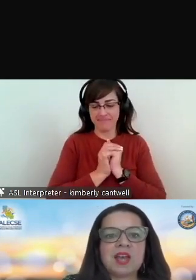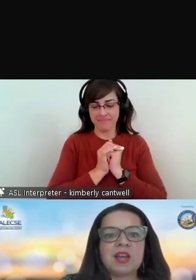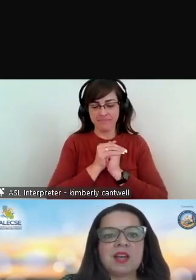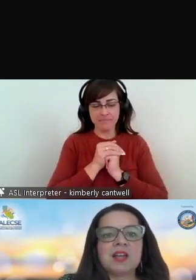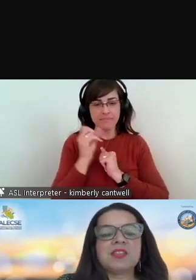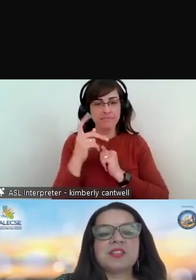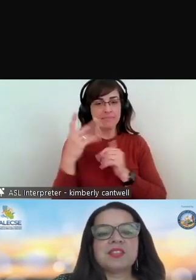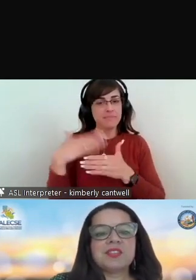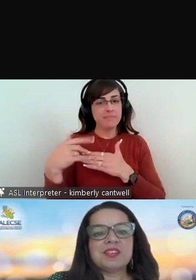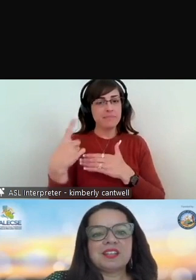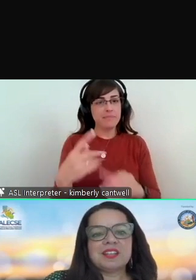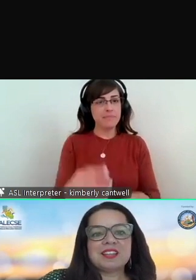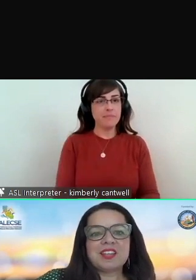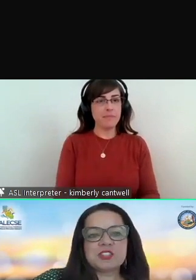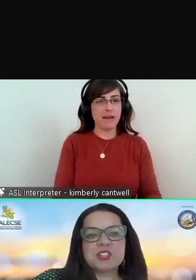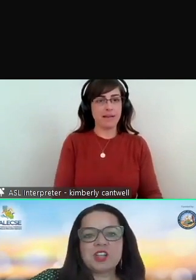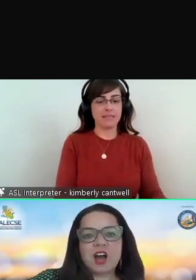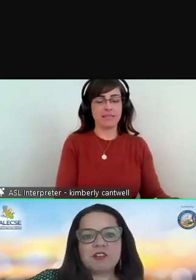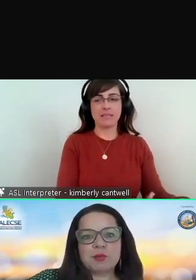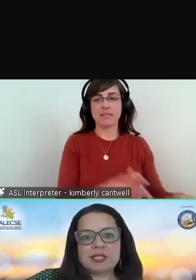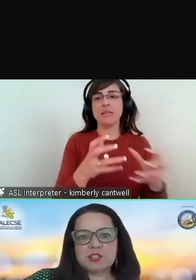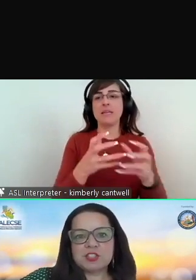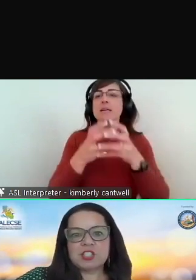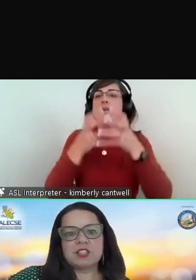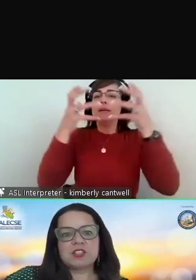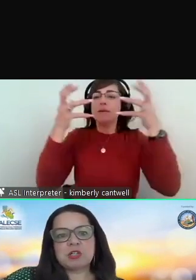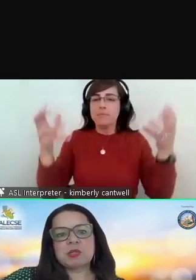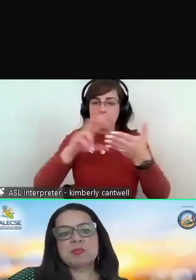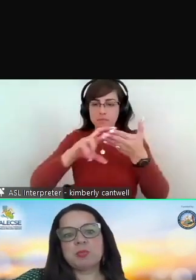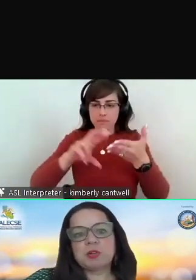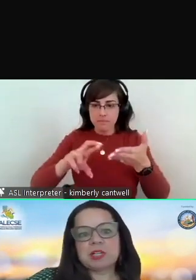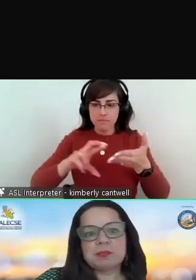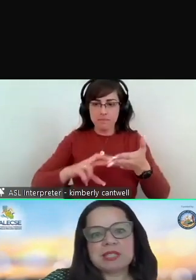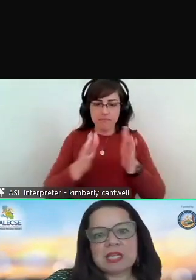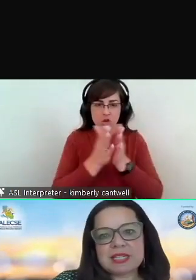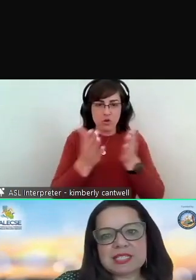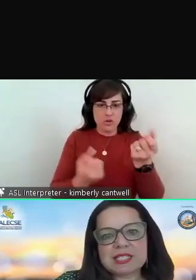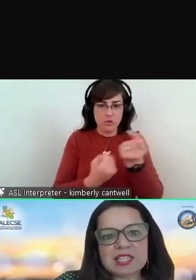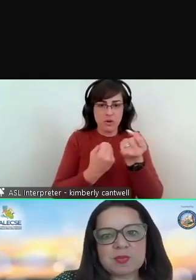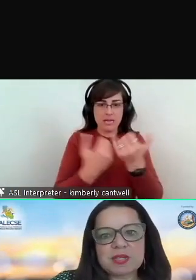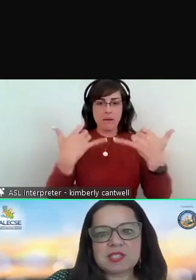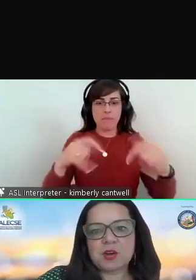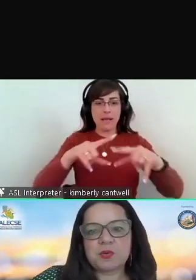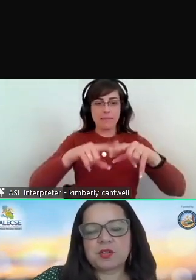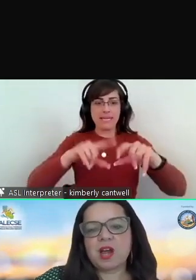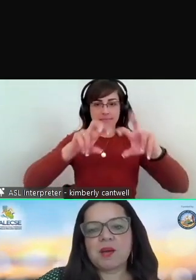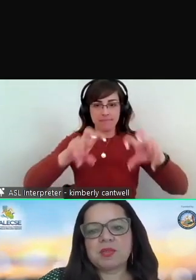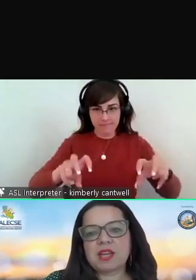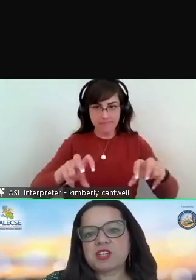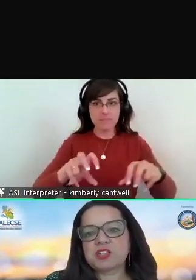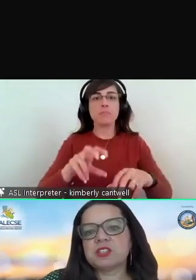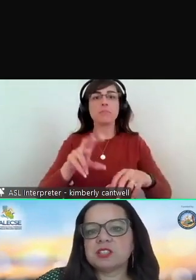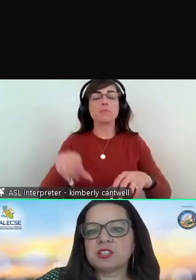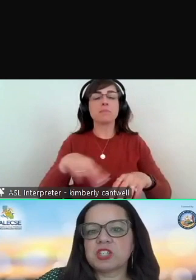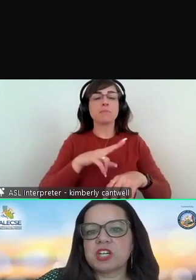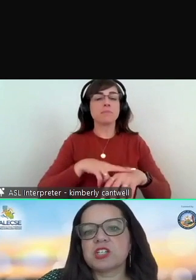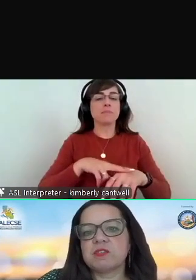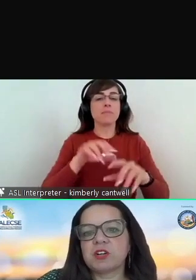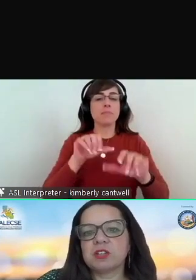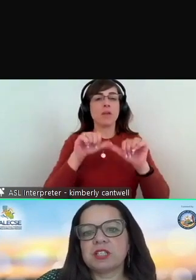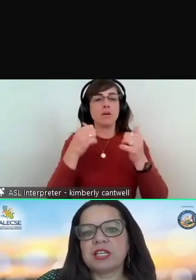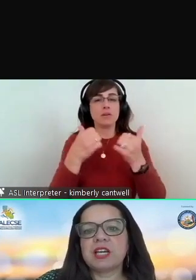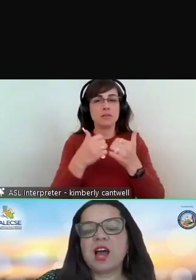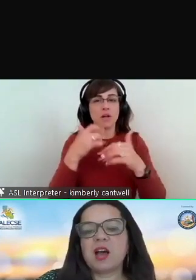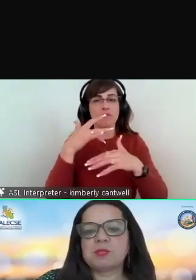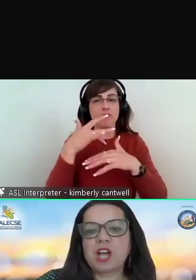Okay, we can go to the next slide. There's a lot of research and literature supporting play-based assessments. So the National Association